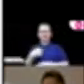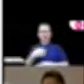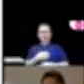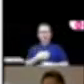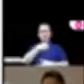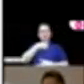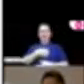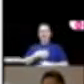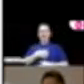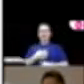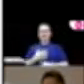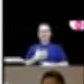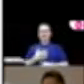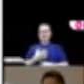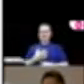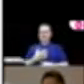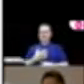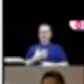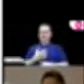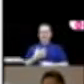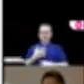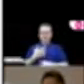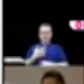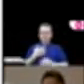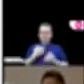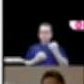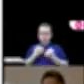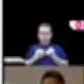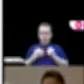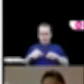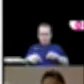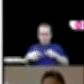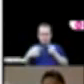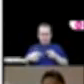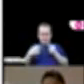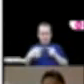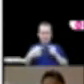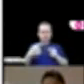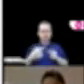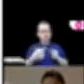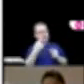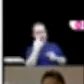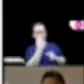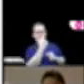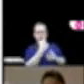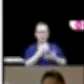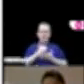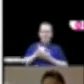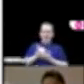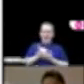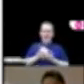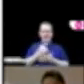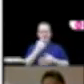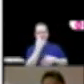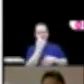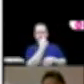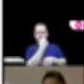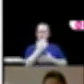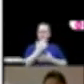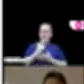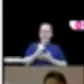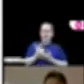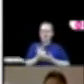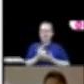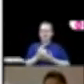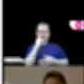go through all we went through just to prove that you are gay, that you have to prove that you're a lesbian or a bisexual woman.